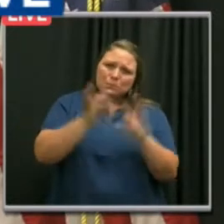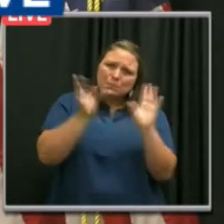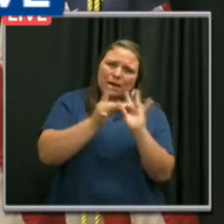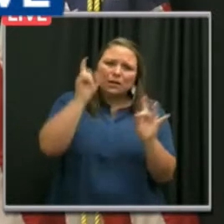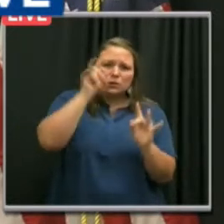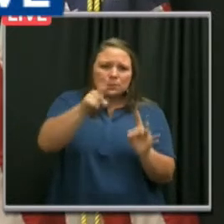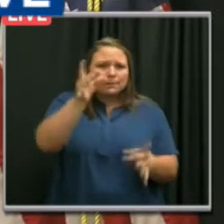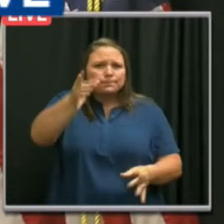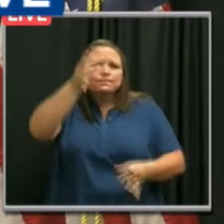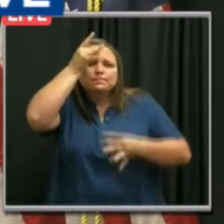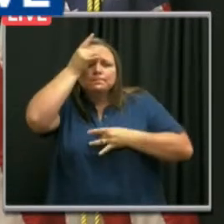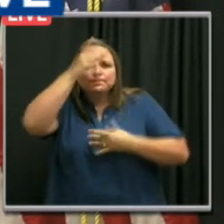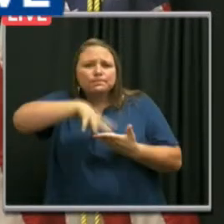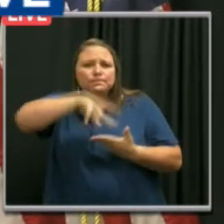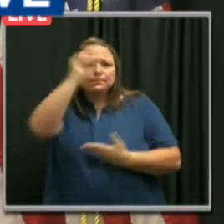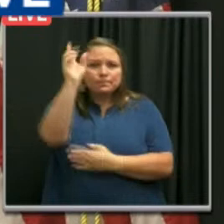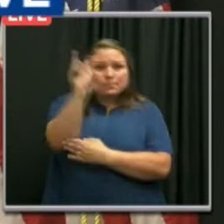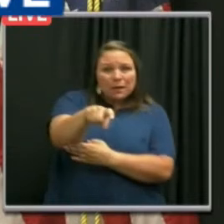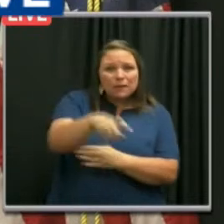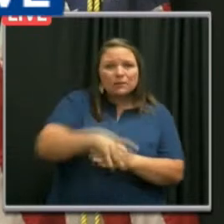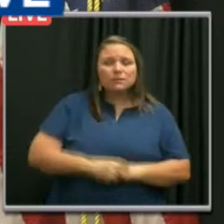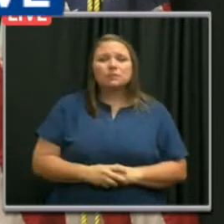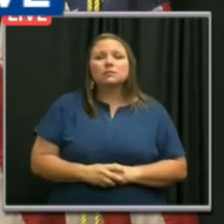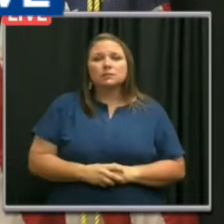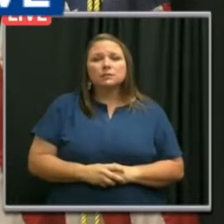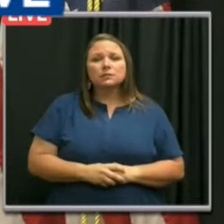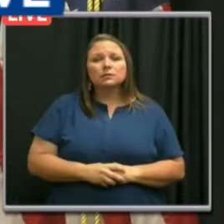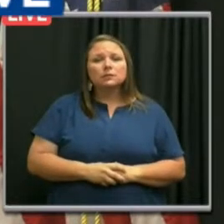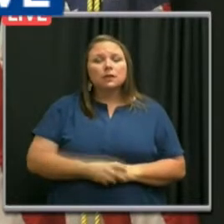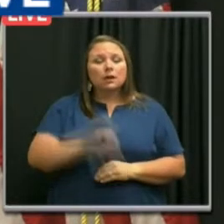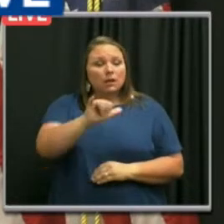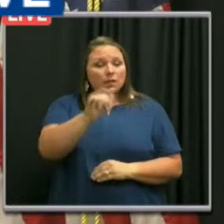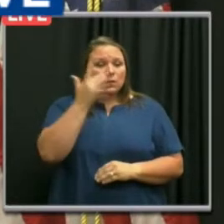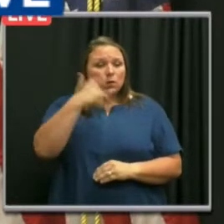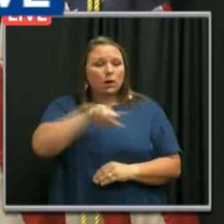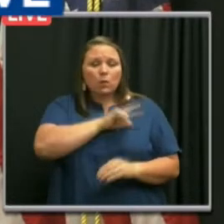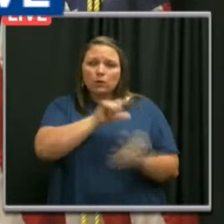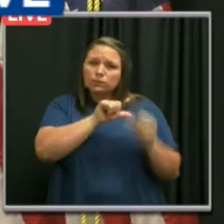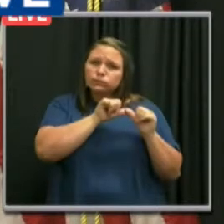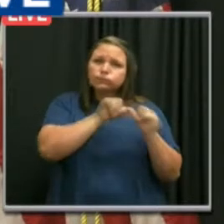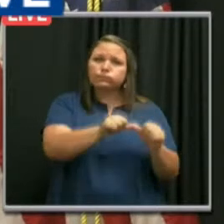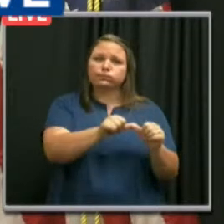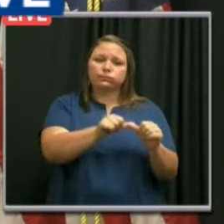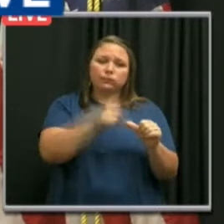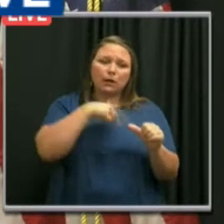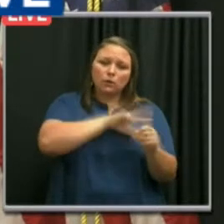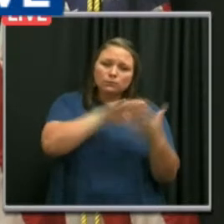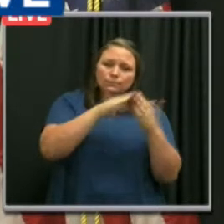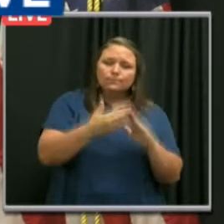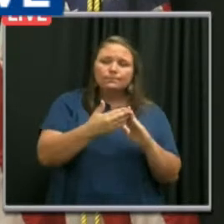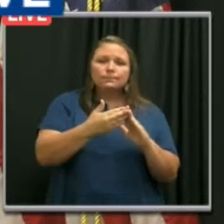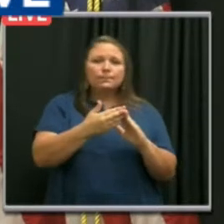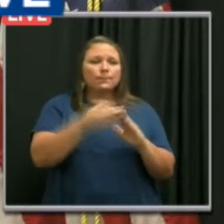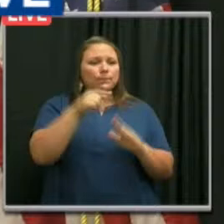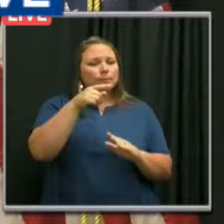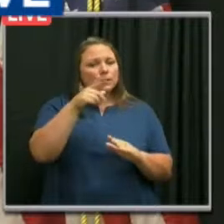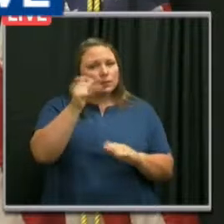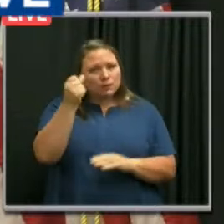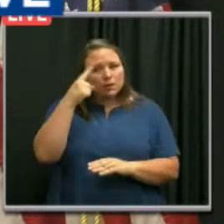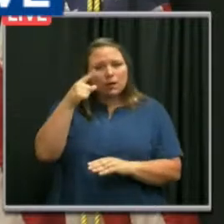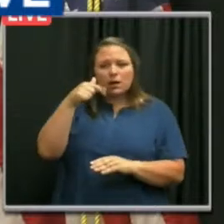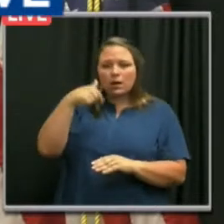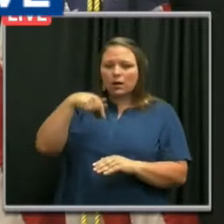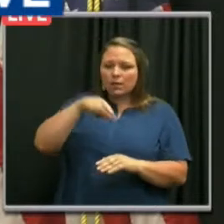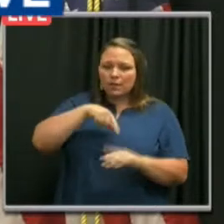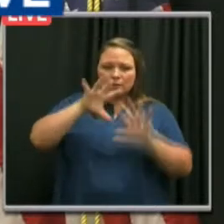hear. And that's how we're trying to proceed as a community. These are challenging